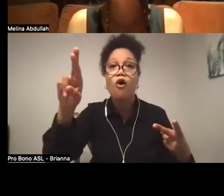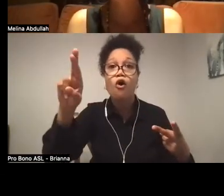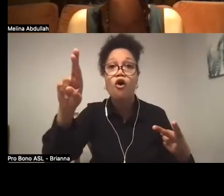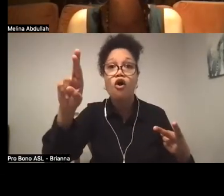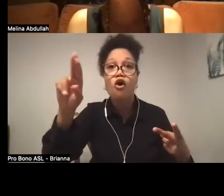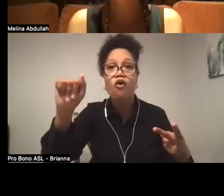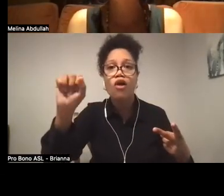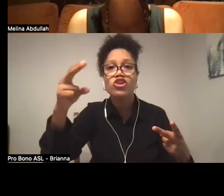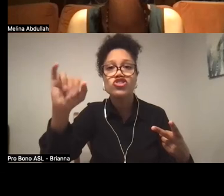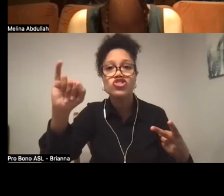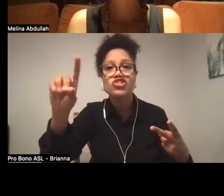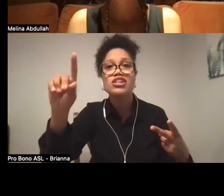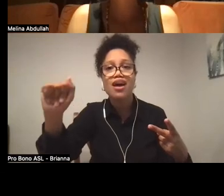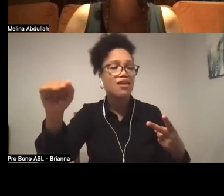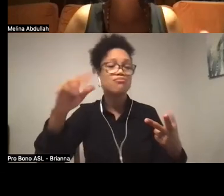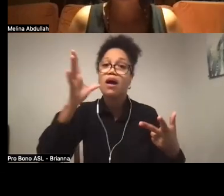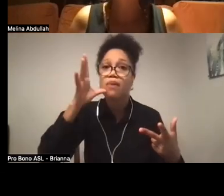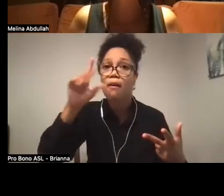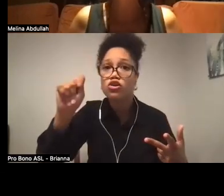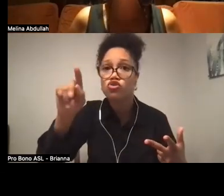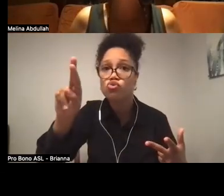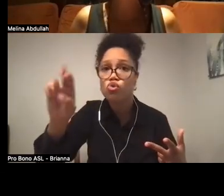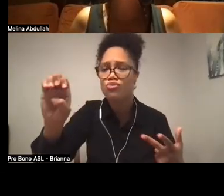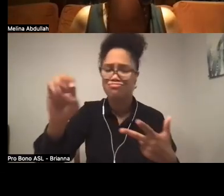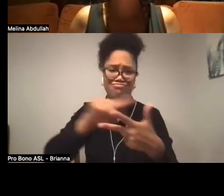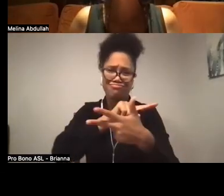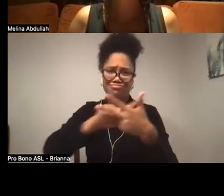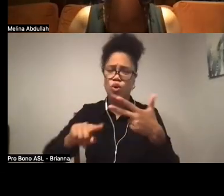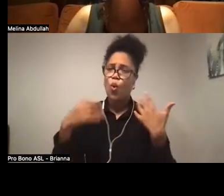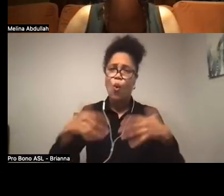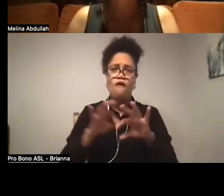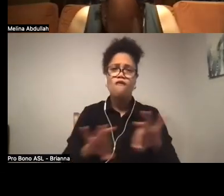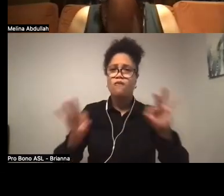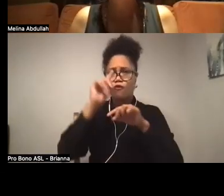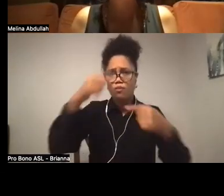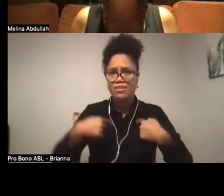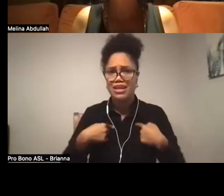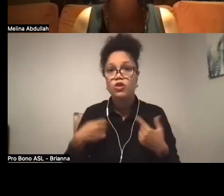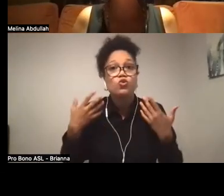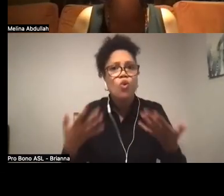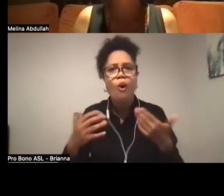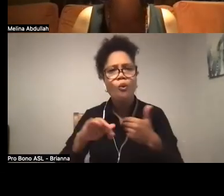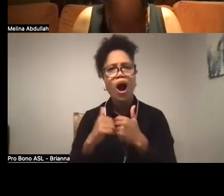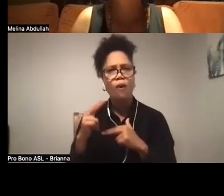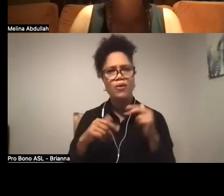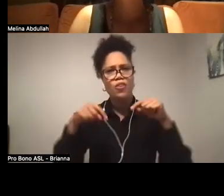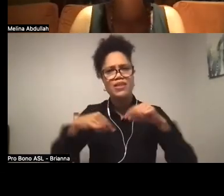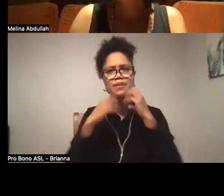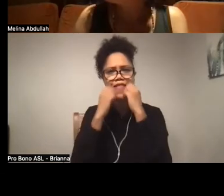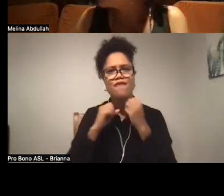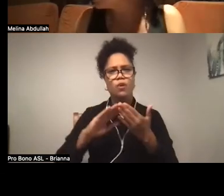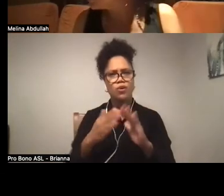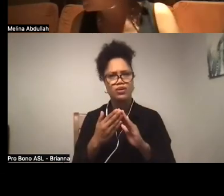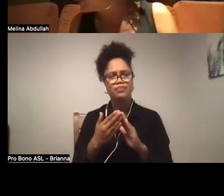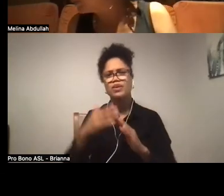they have been vital for me. And so how do we build this beloved community, and why is it important?